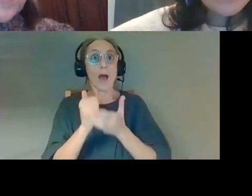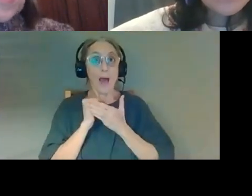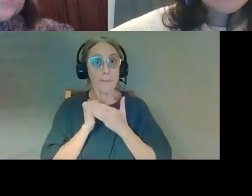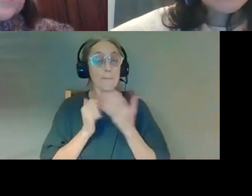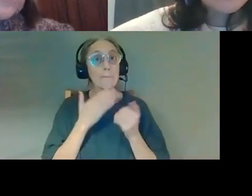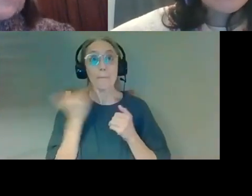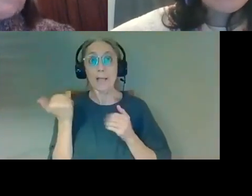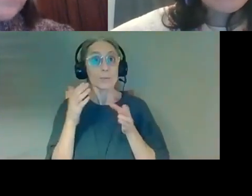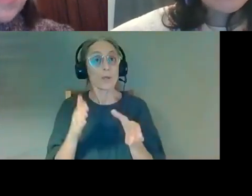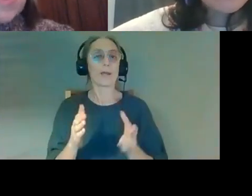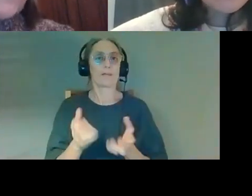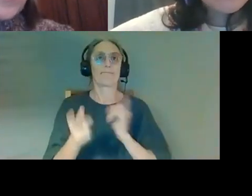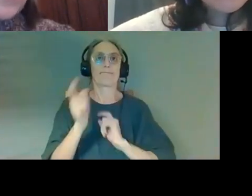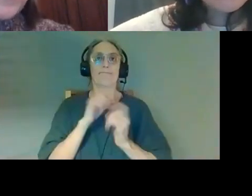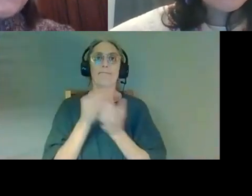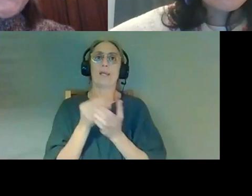donations.